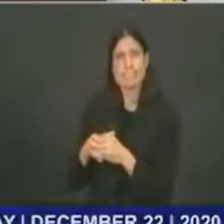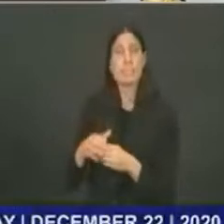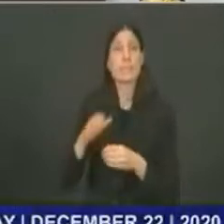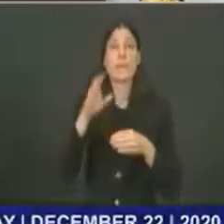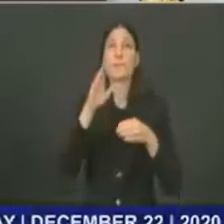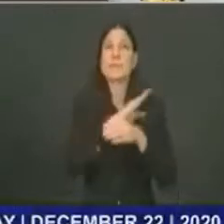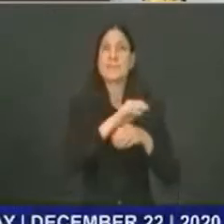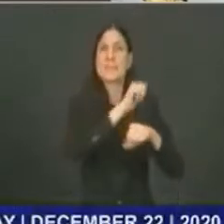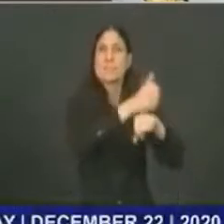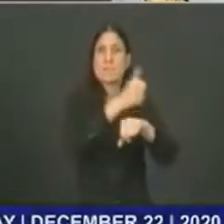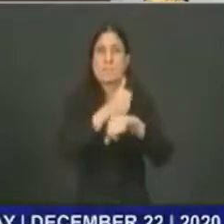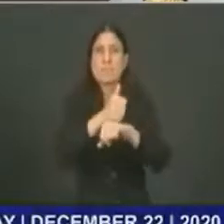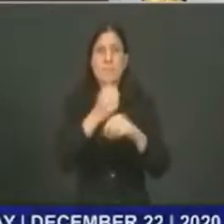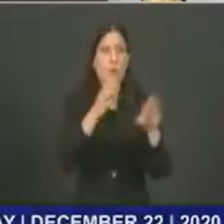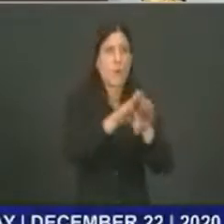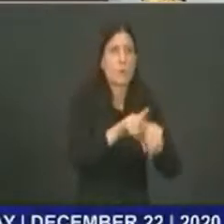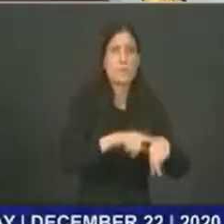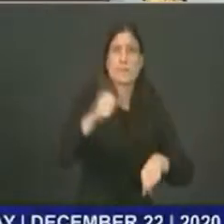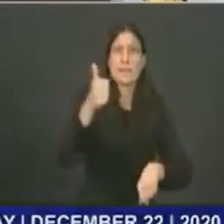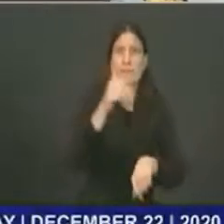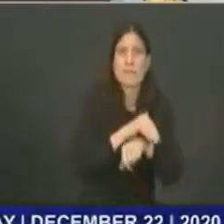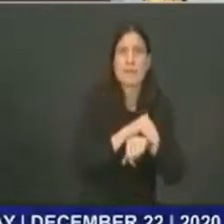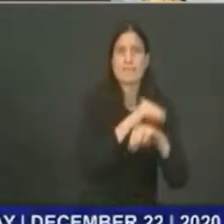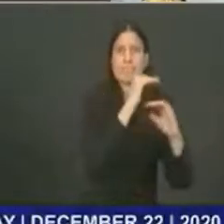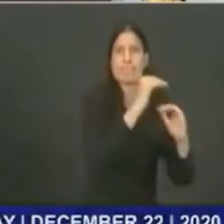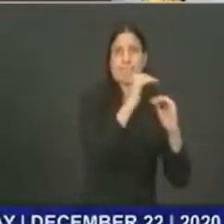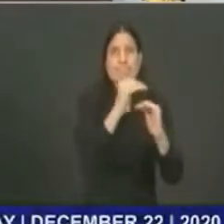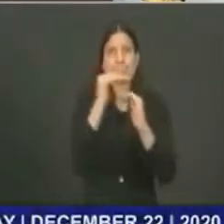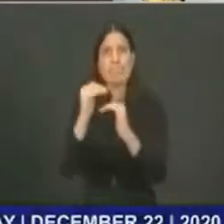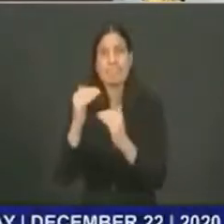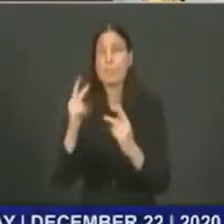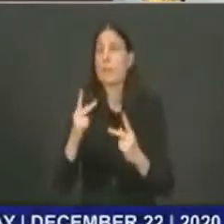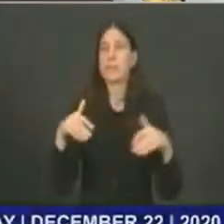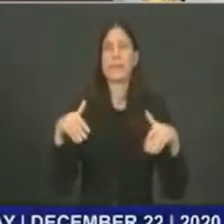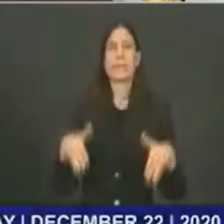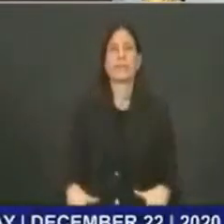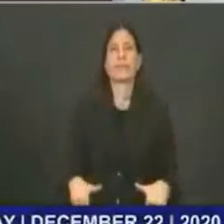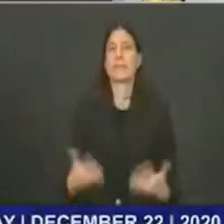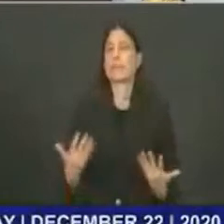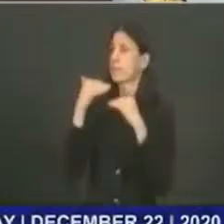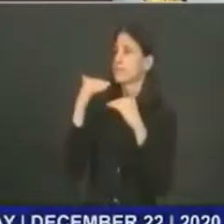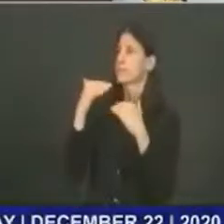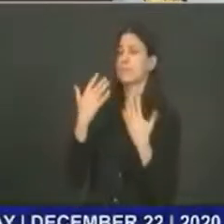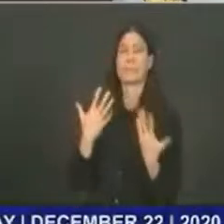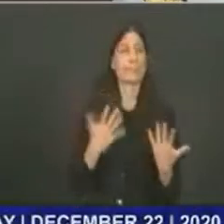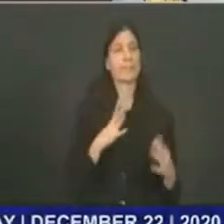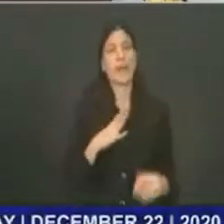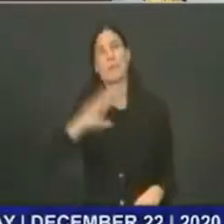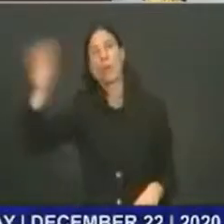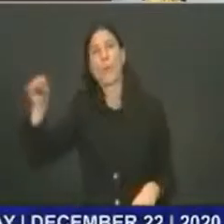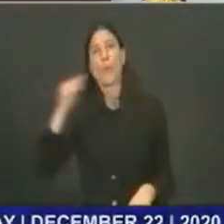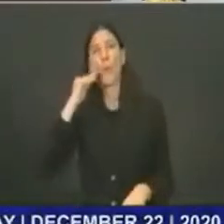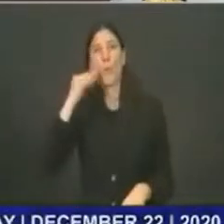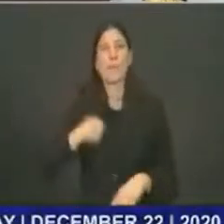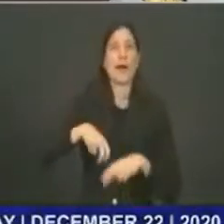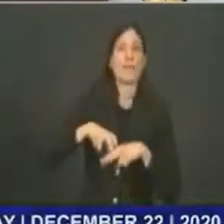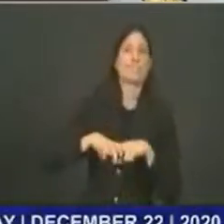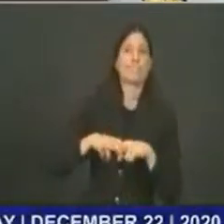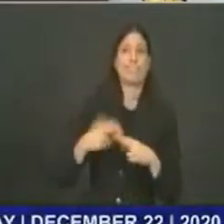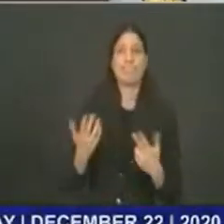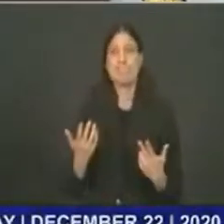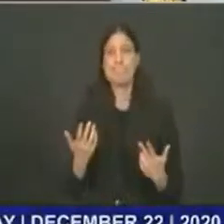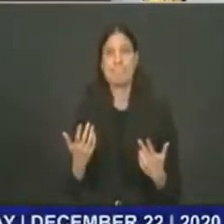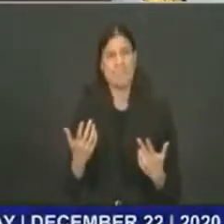10:30, mobility goes down and the cases look better. And also, it was the seriousness. Listen,